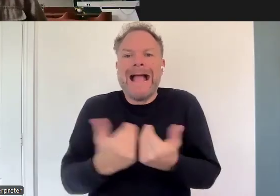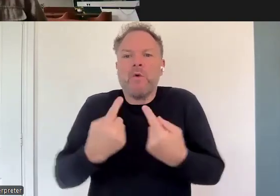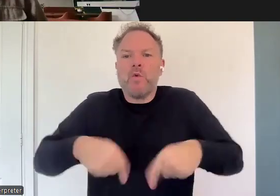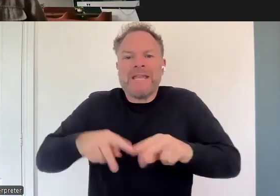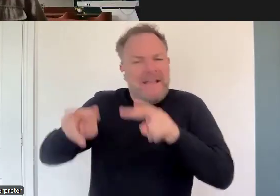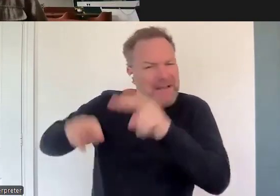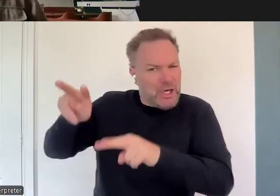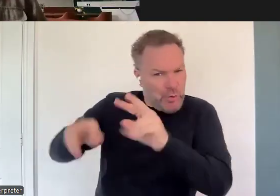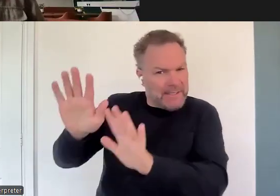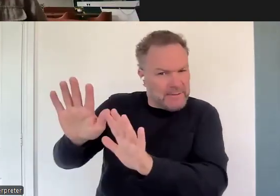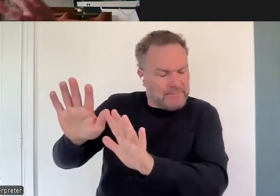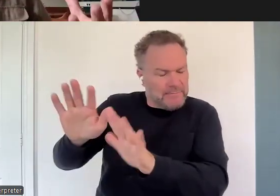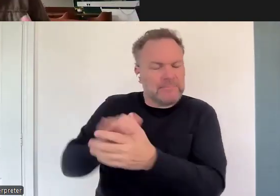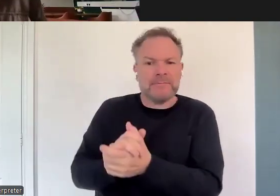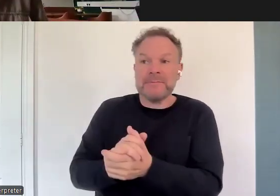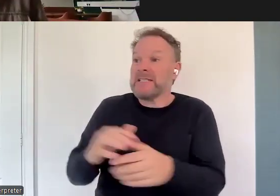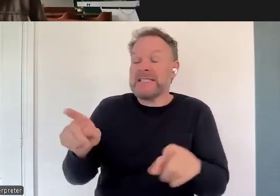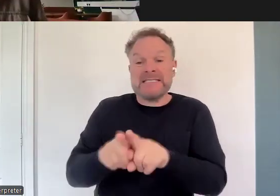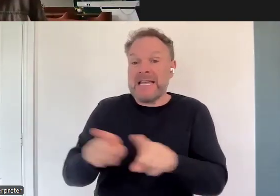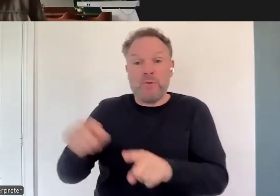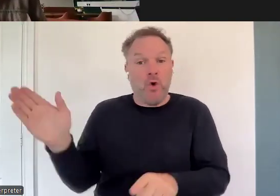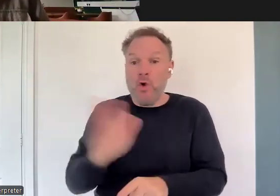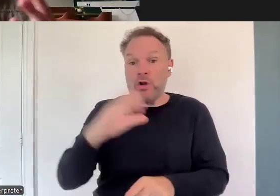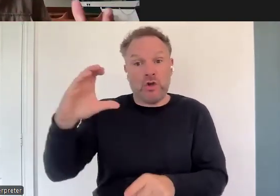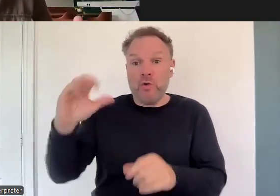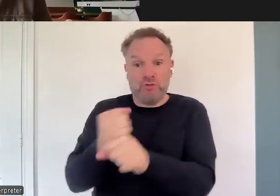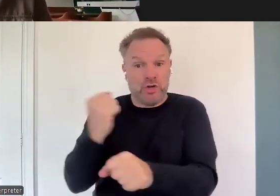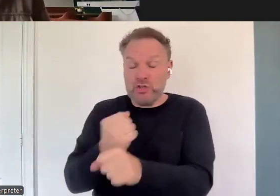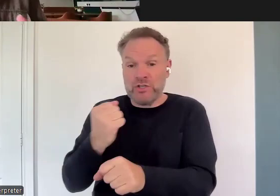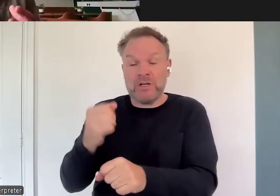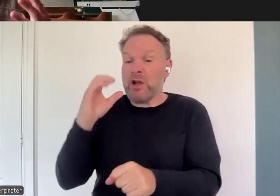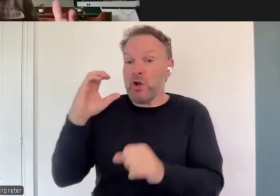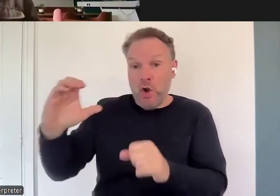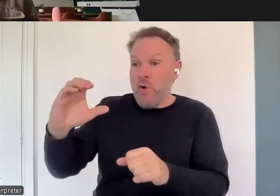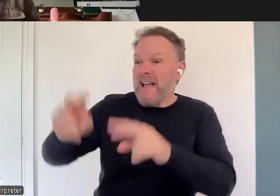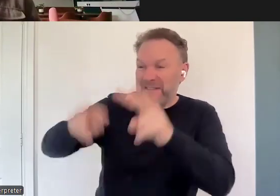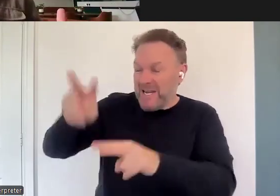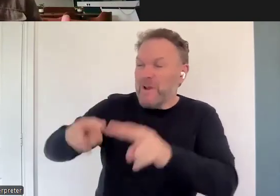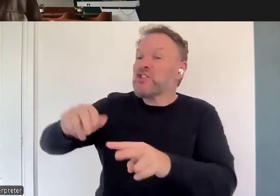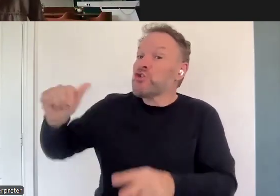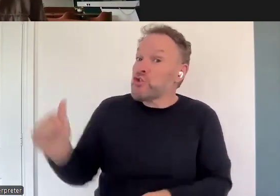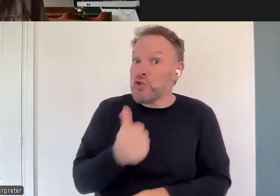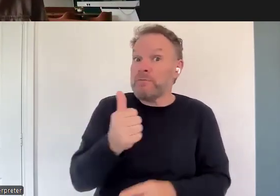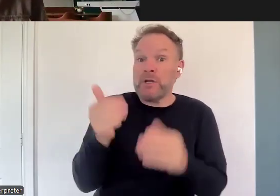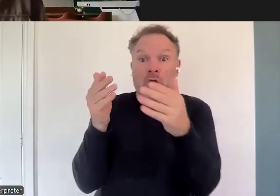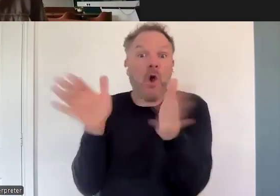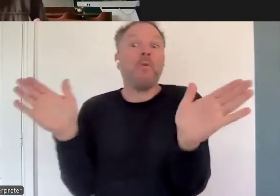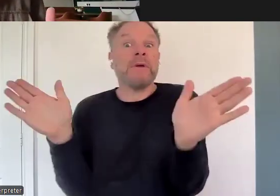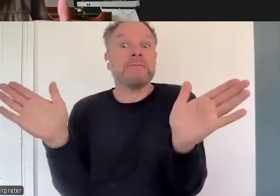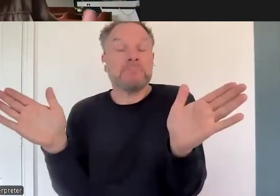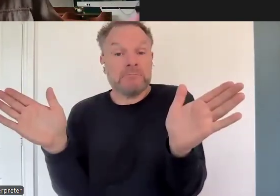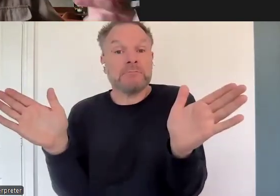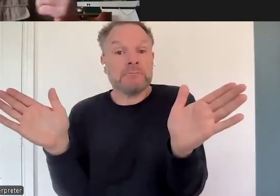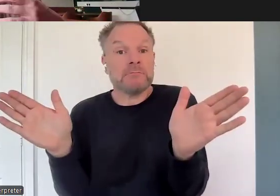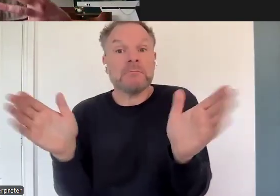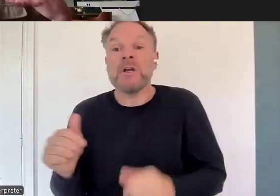evaluate, like all good co-production, the co-evaluation should to some extent be open-ended. We